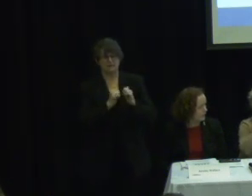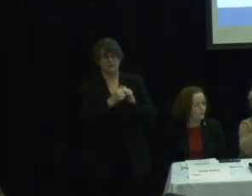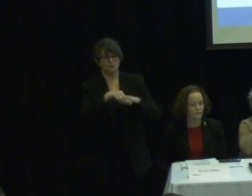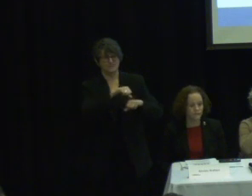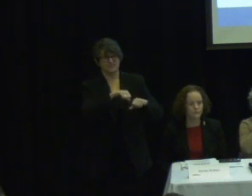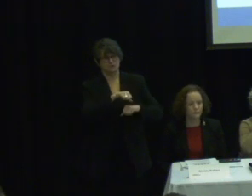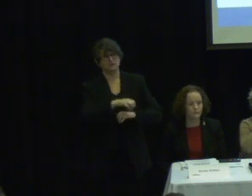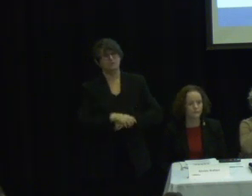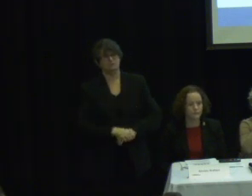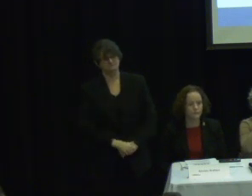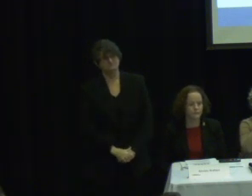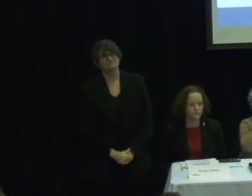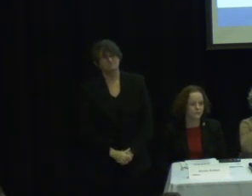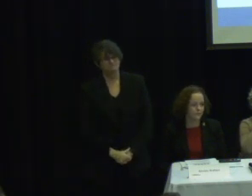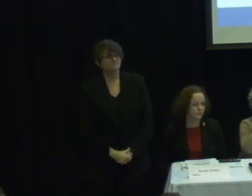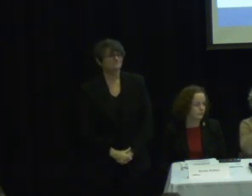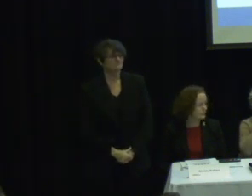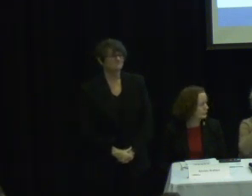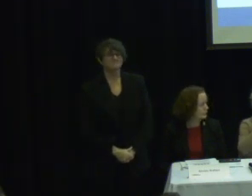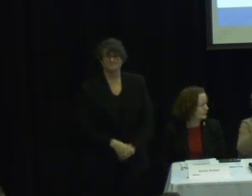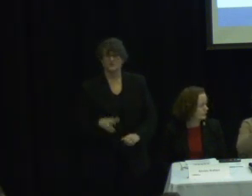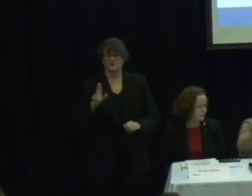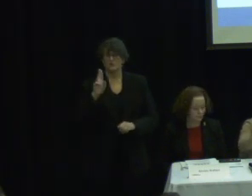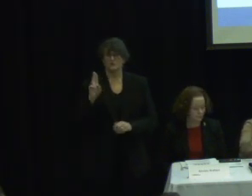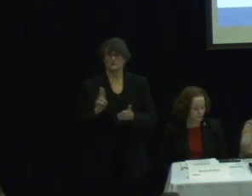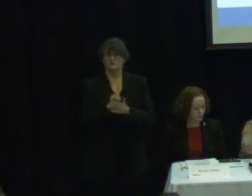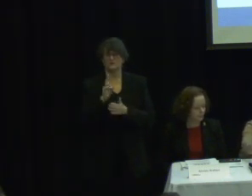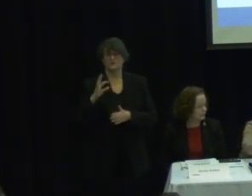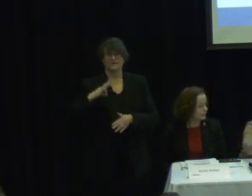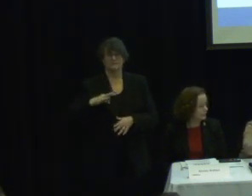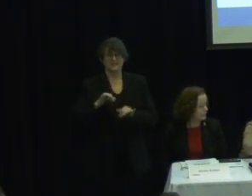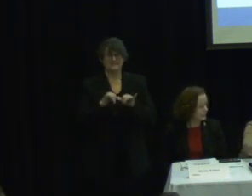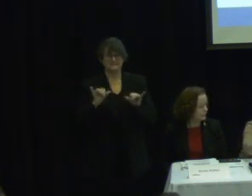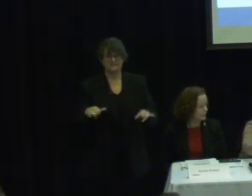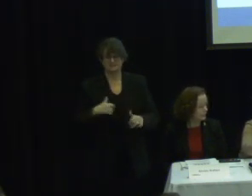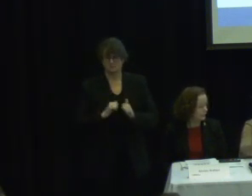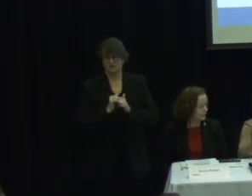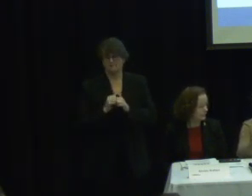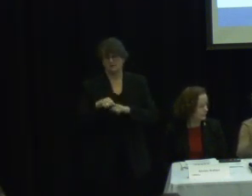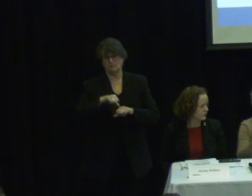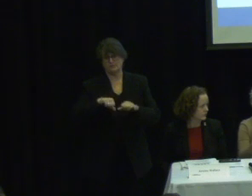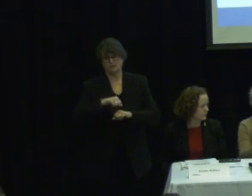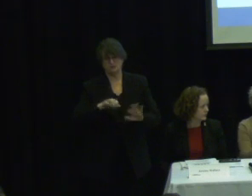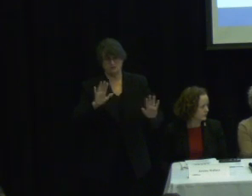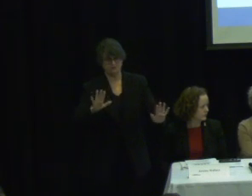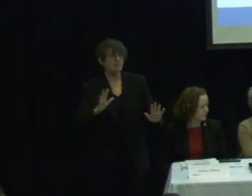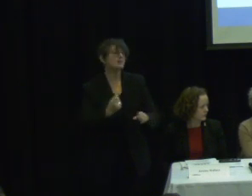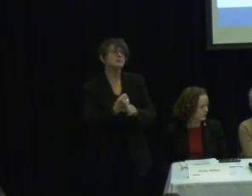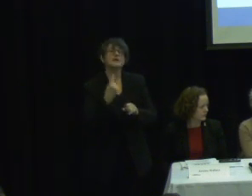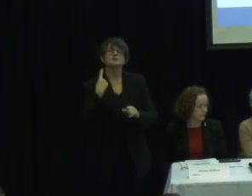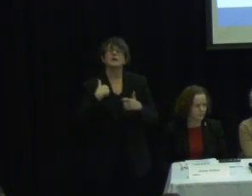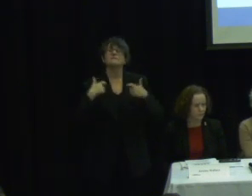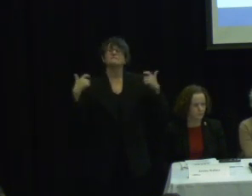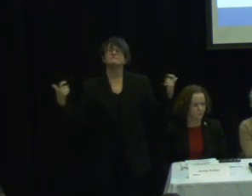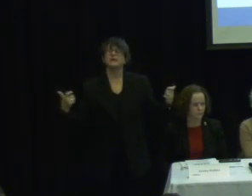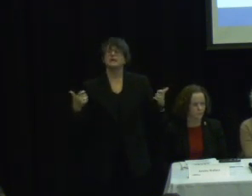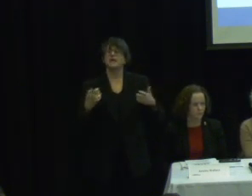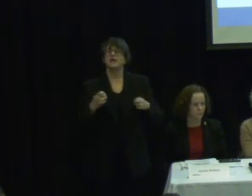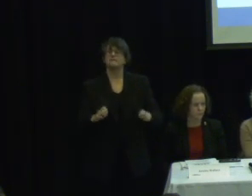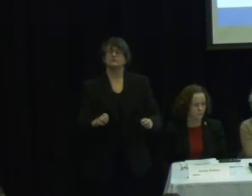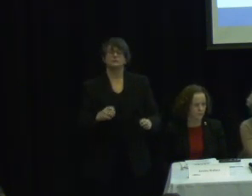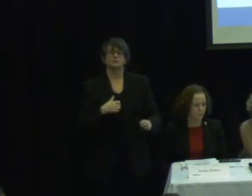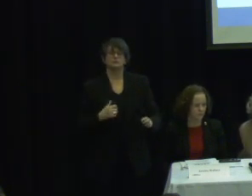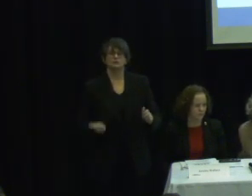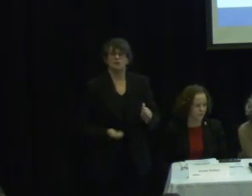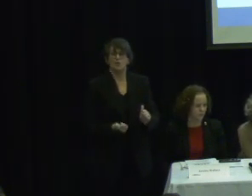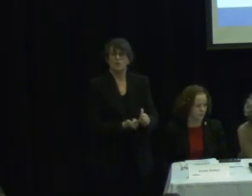another. And middle of the year last year, there was a major campaign in Maine to come back and go after students with a